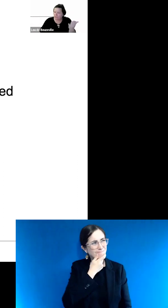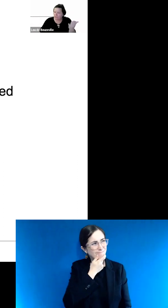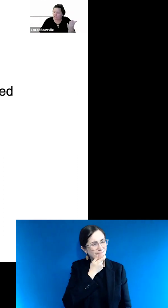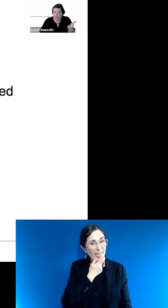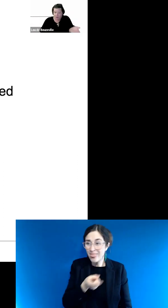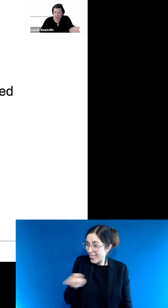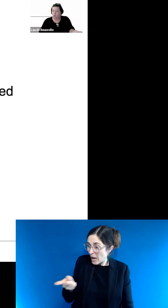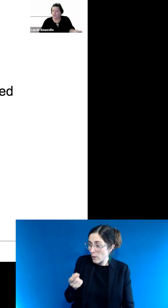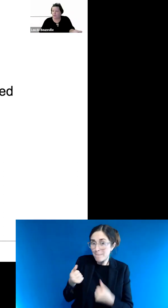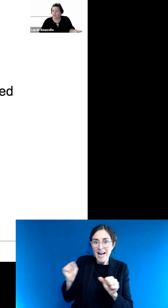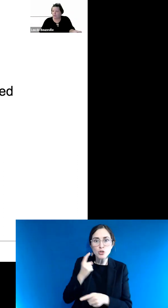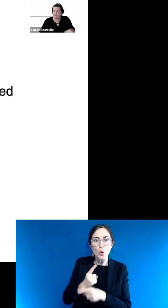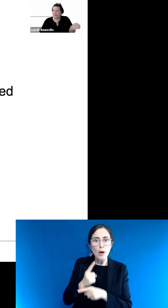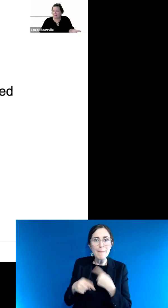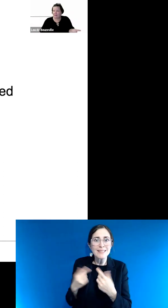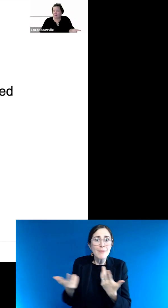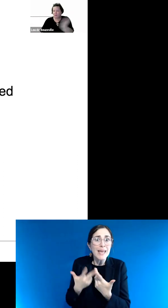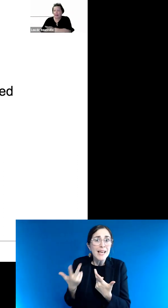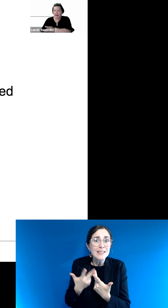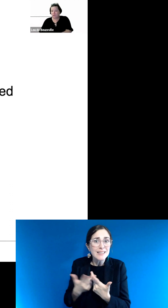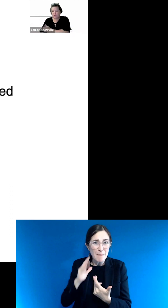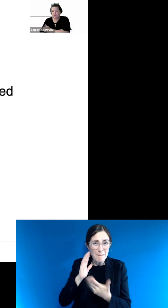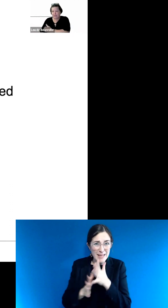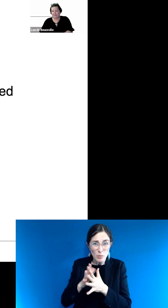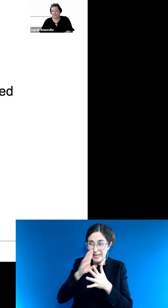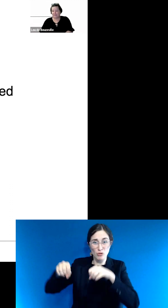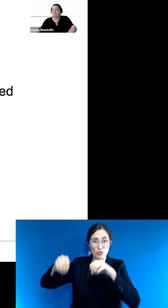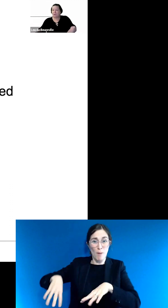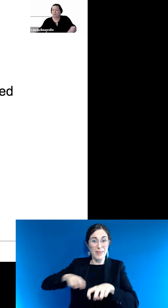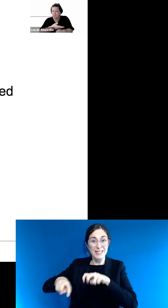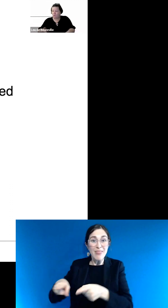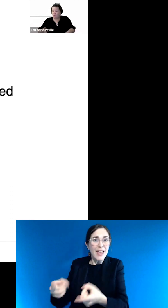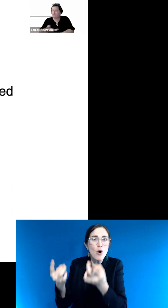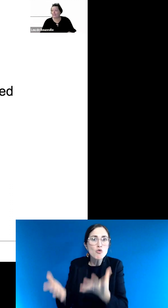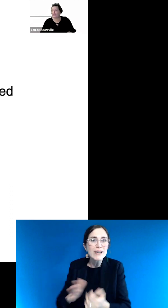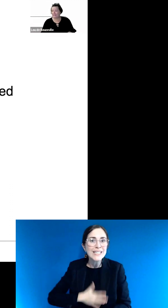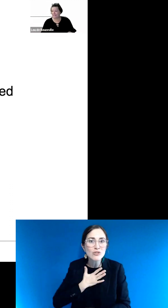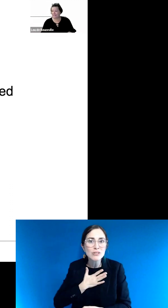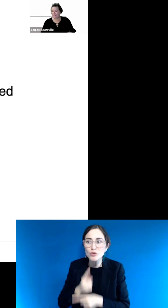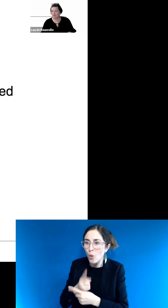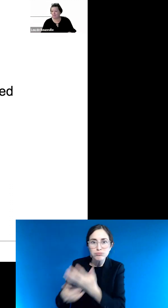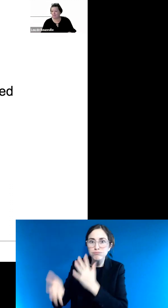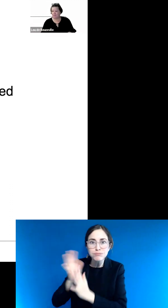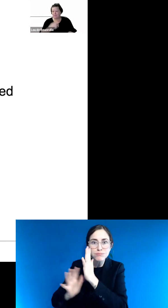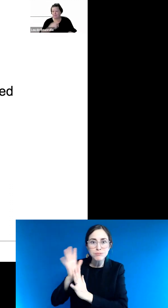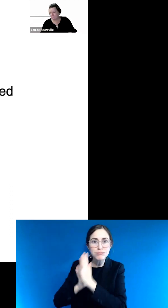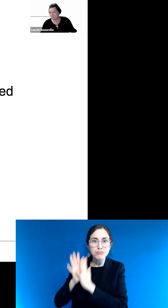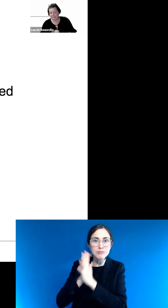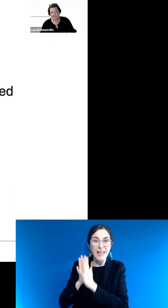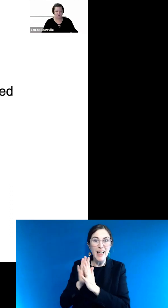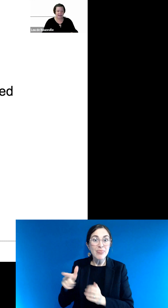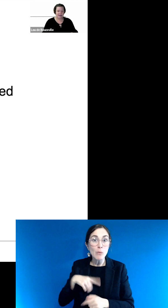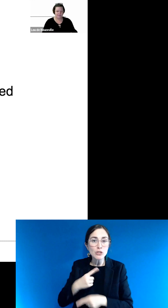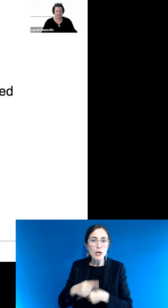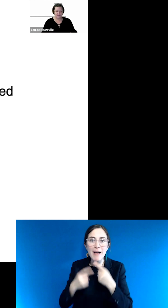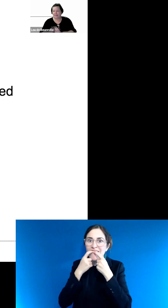why did I do that? They were talking about something else. We don't have to do the activity because they were already interested in something else. It was about people's